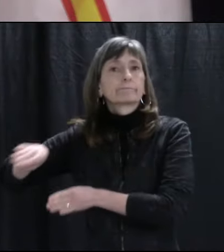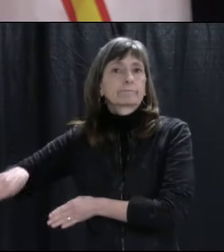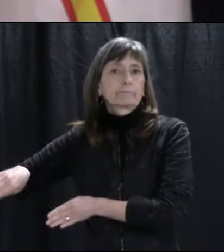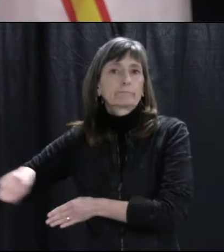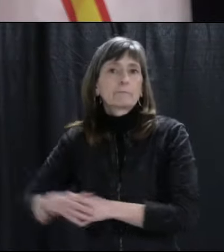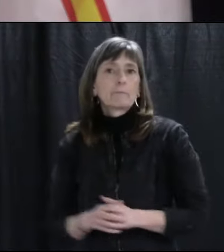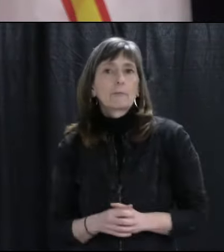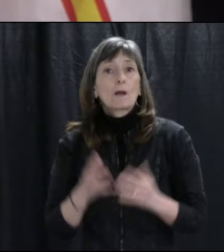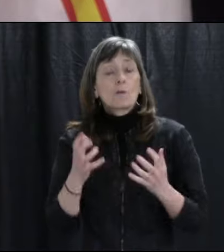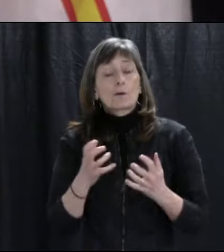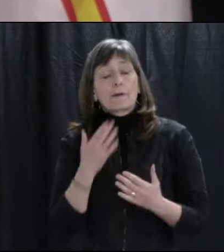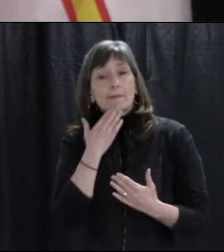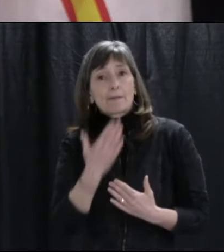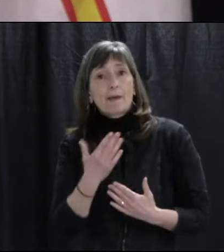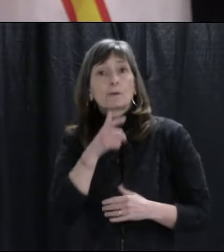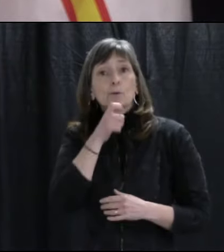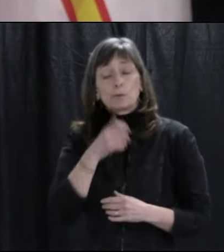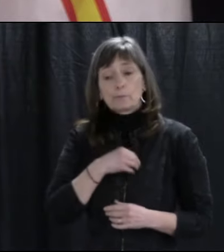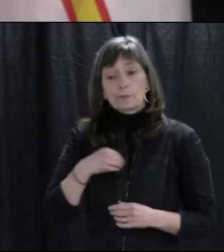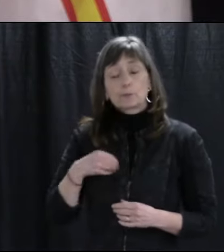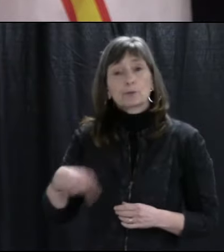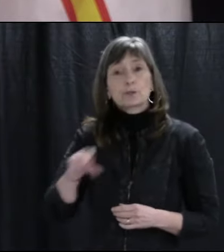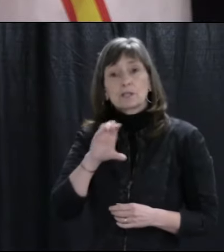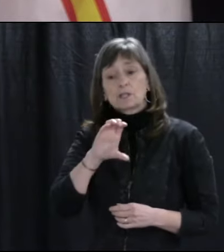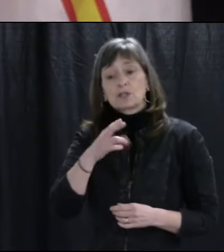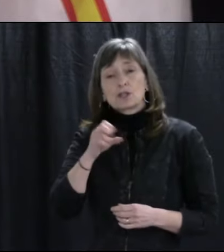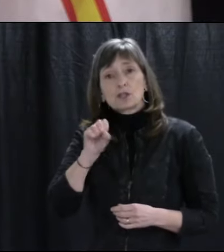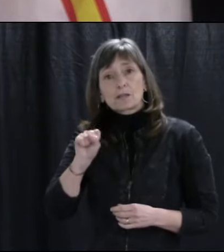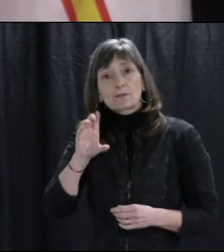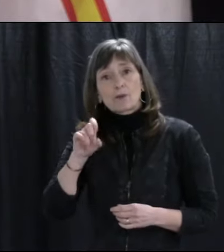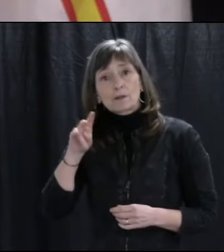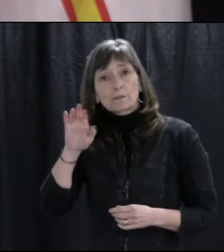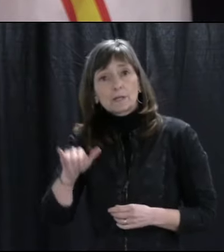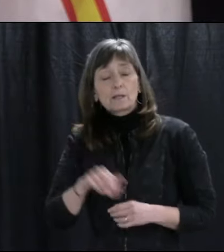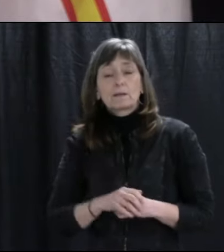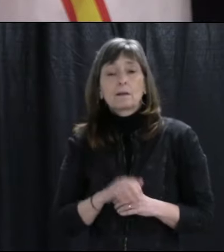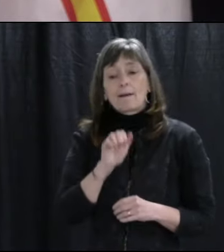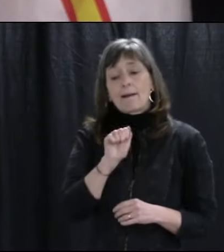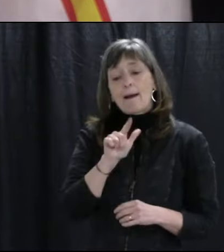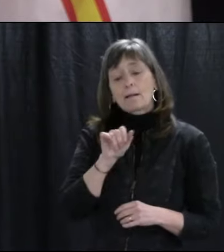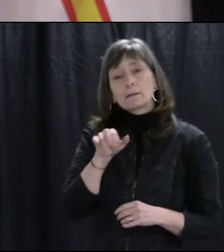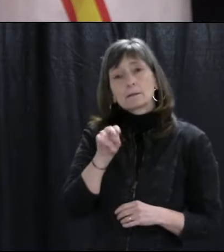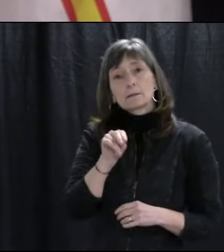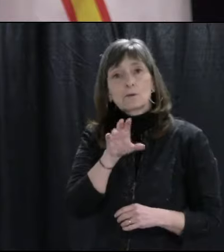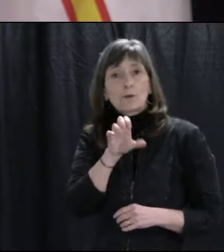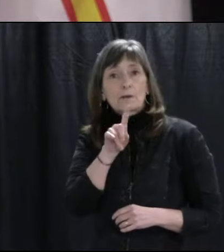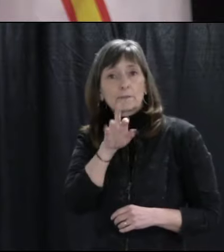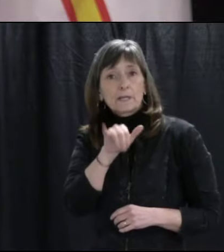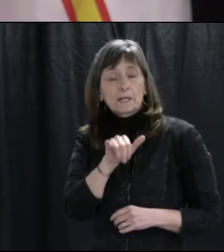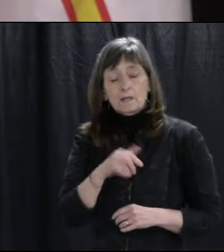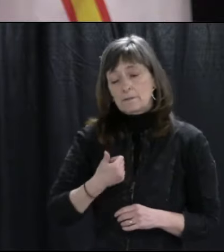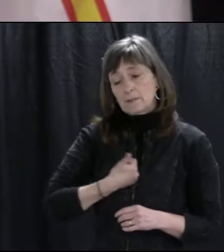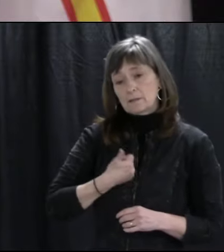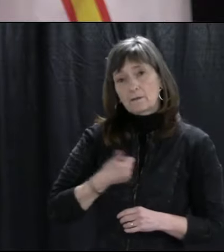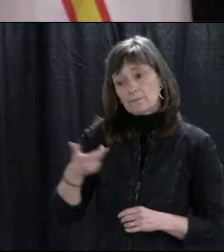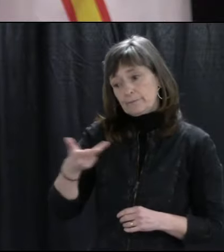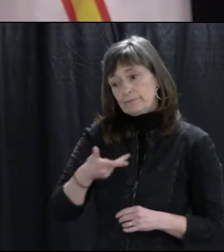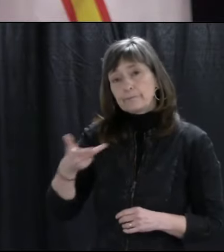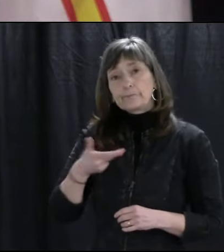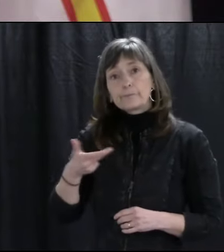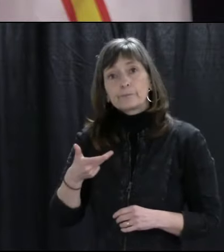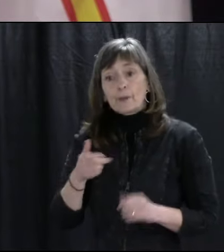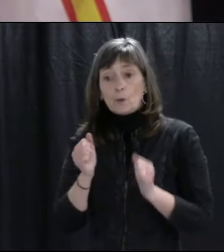joint committee members, Mr. Jess Crosby, and of course, Alison Coffin and myself, who working with health officials whom we meet